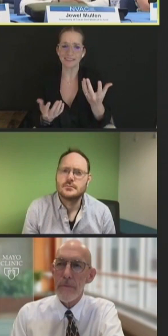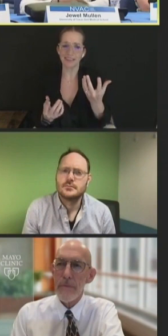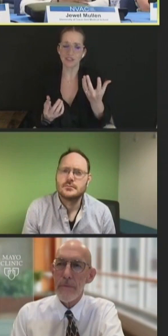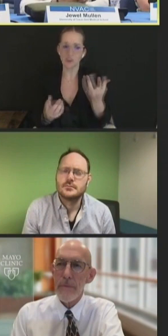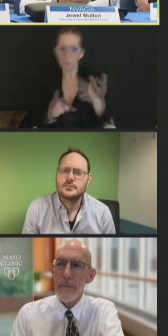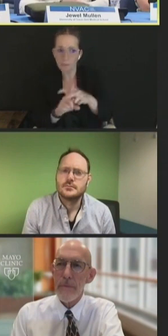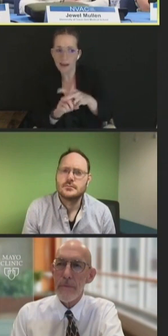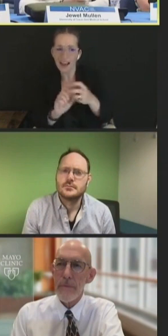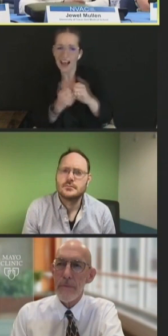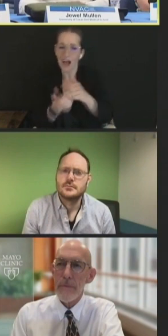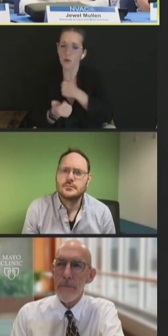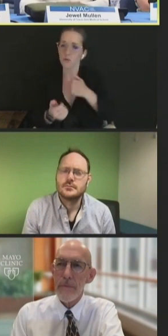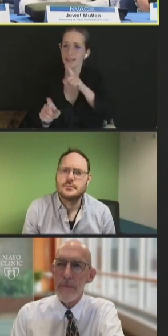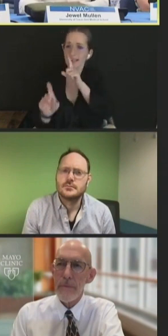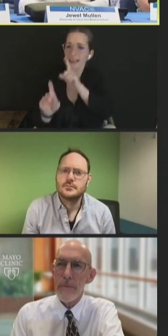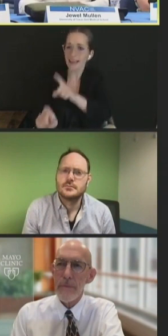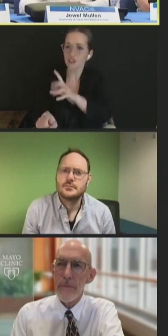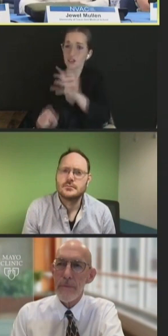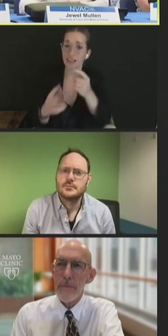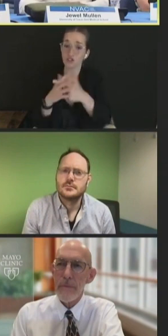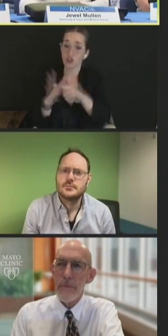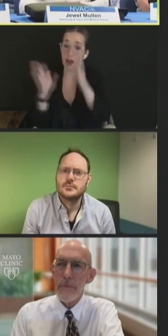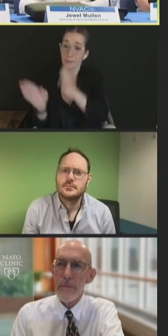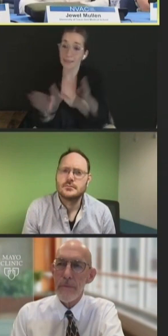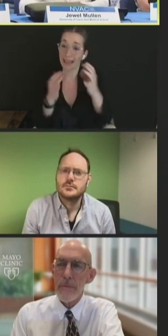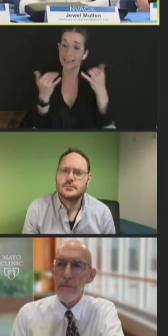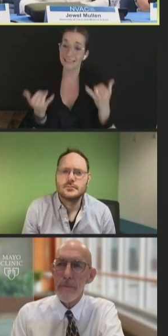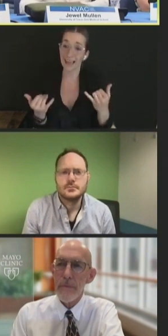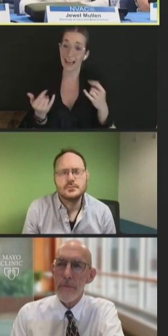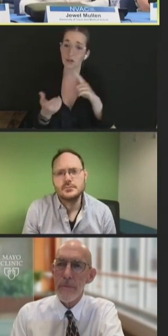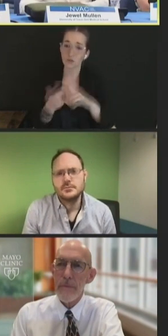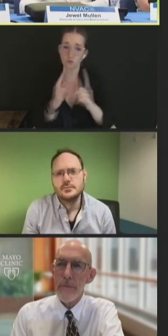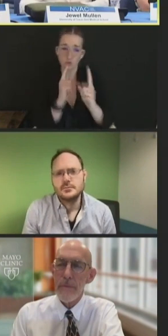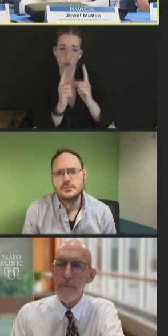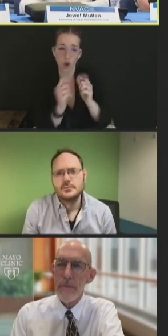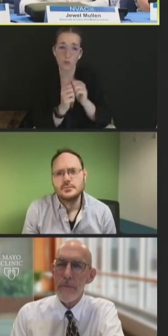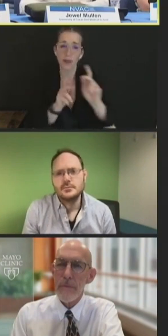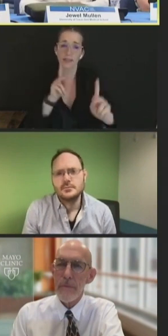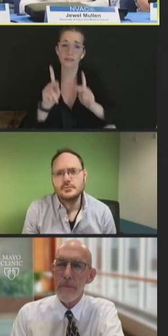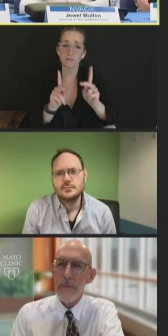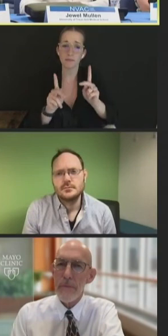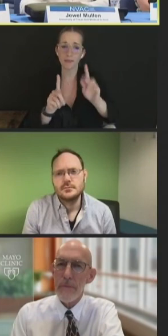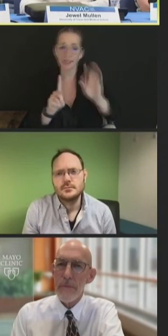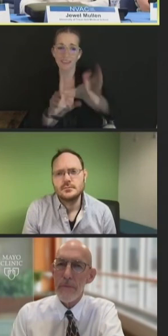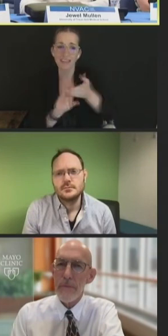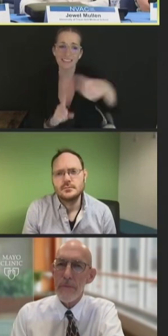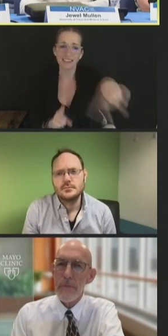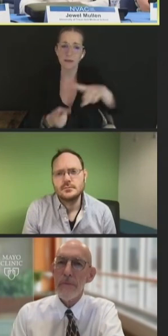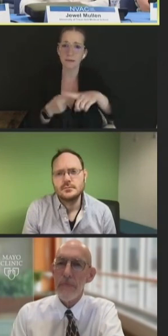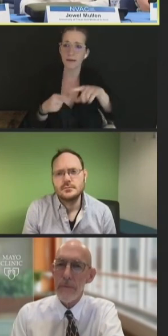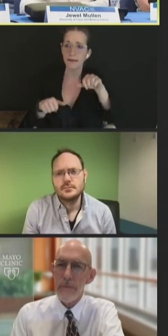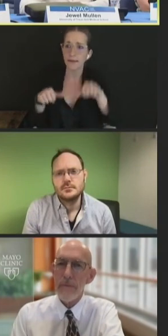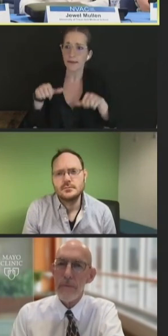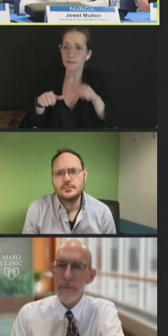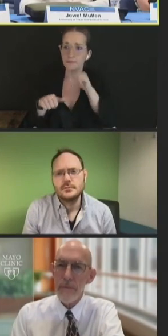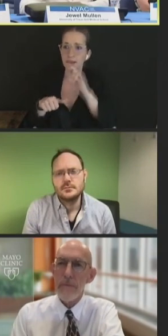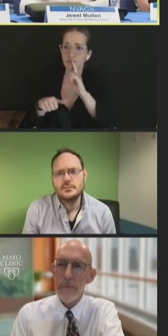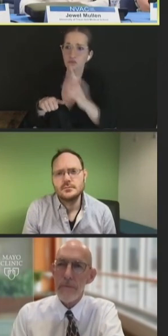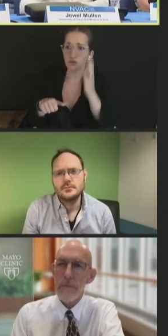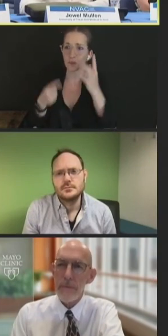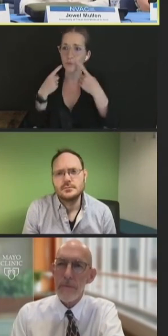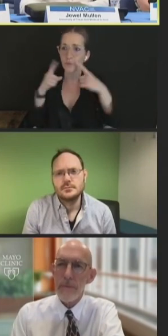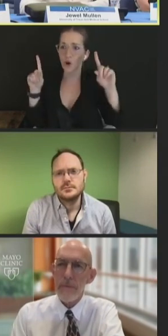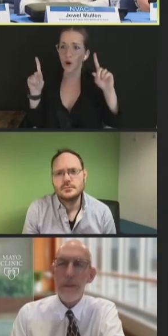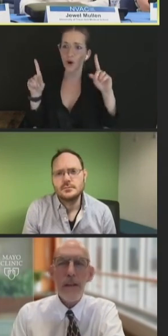start planning now to talk to people who want to know whether or not something will work for them and whether or not it will be safe